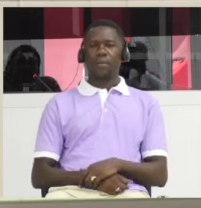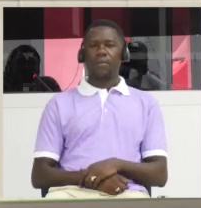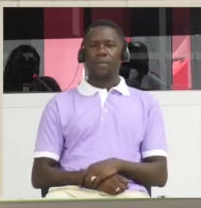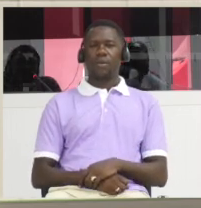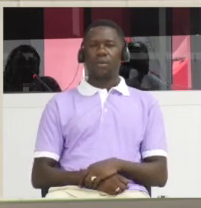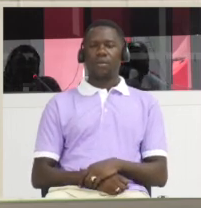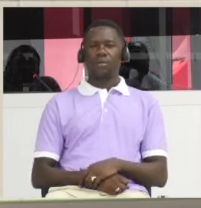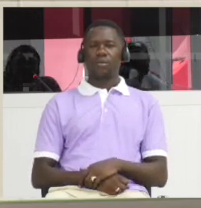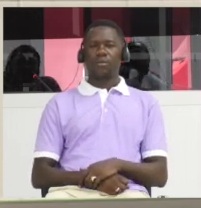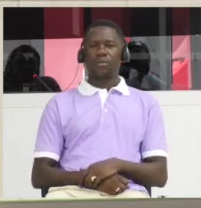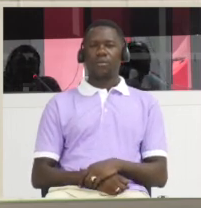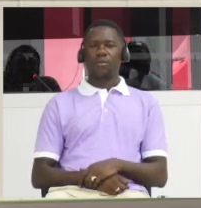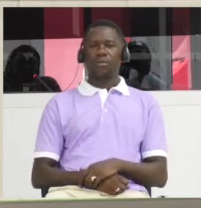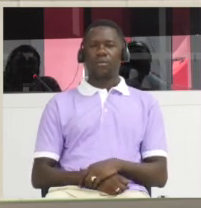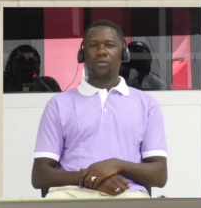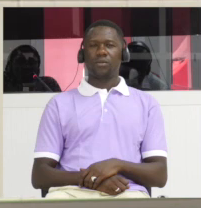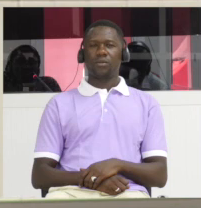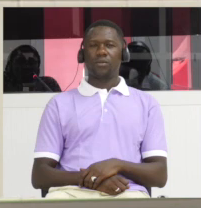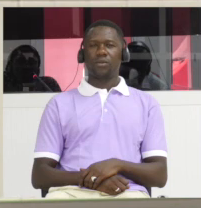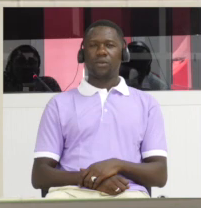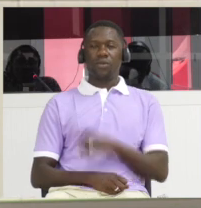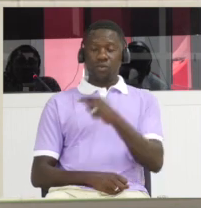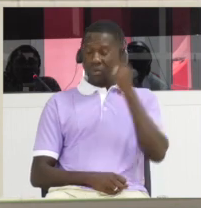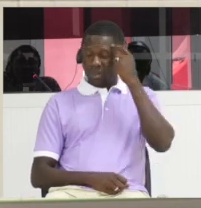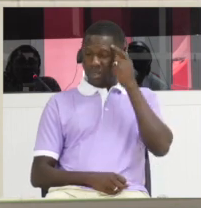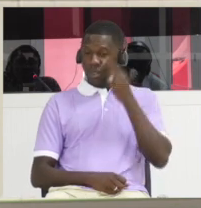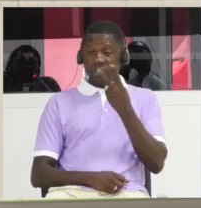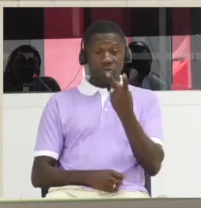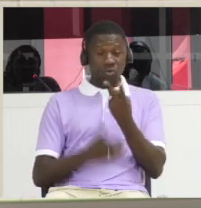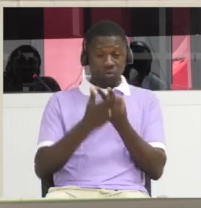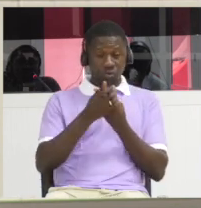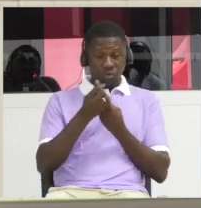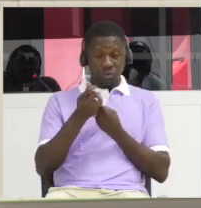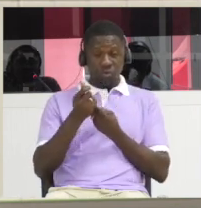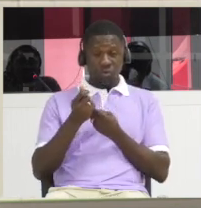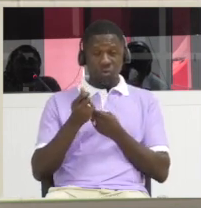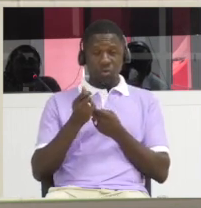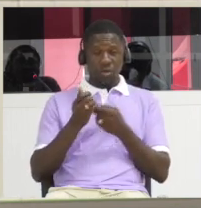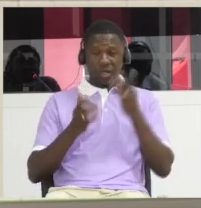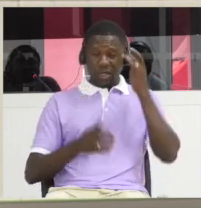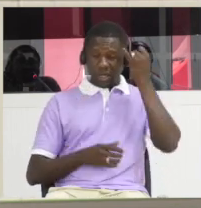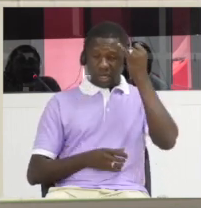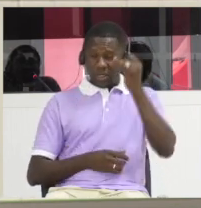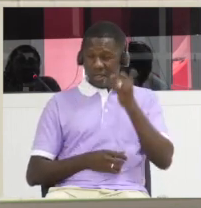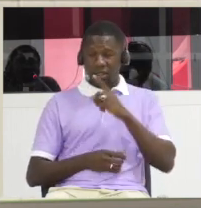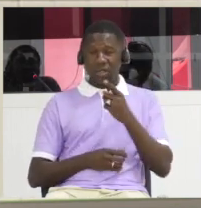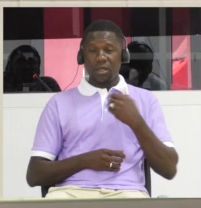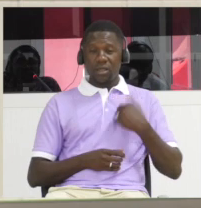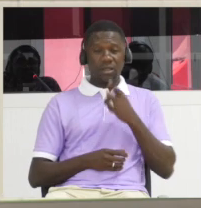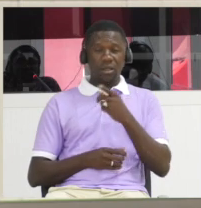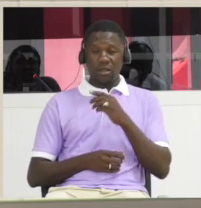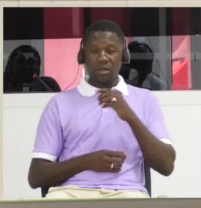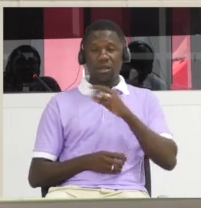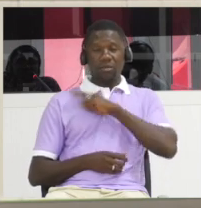Bakary Dabo, should just be consigned to that dustbin of conspiracy theories that would never be